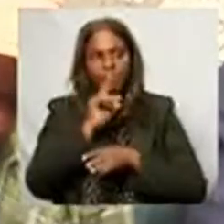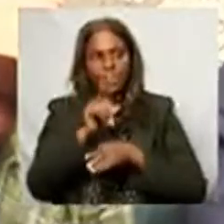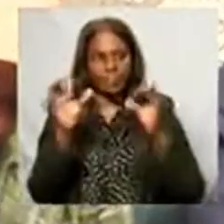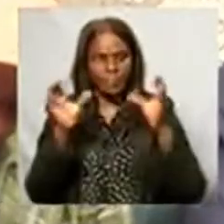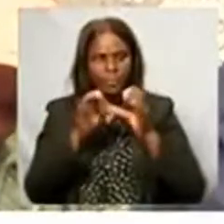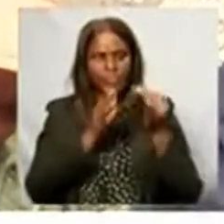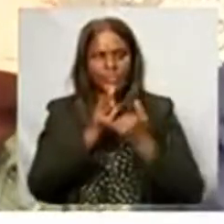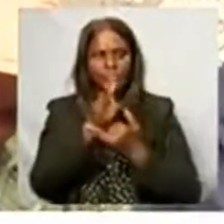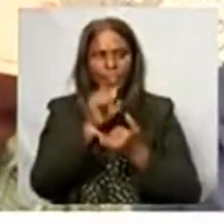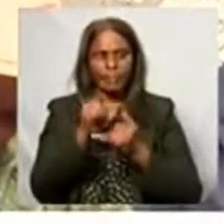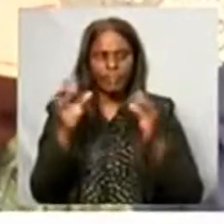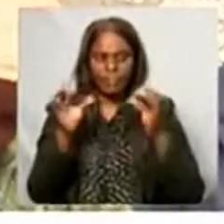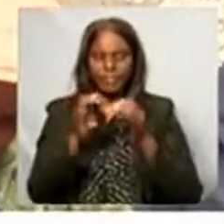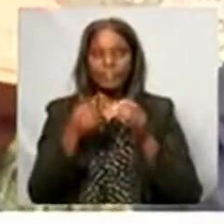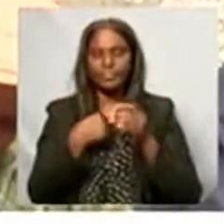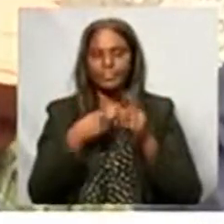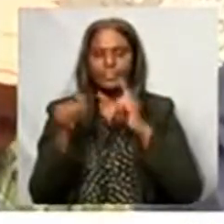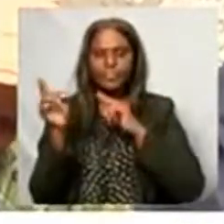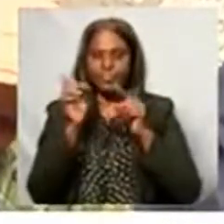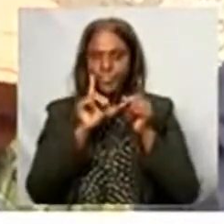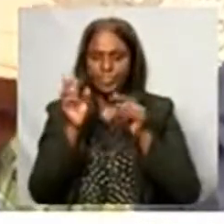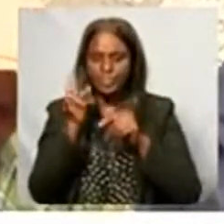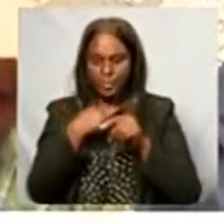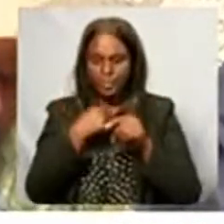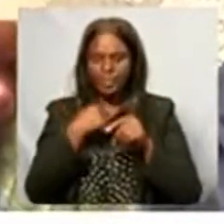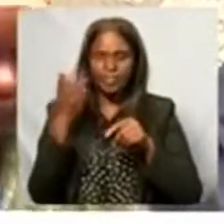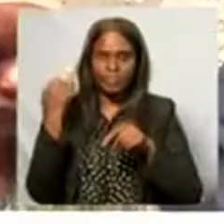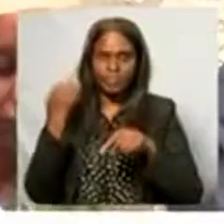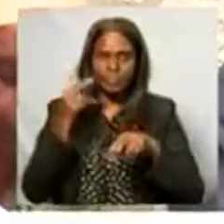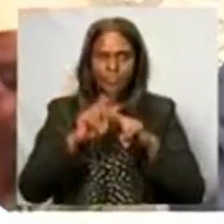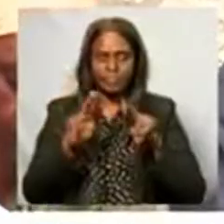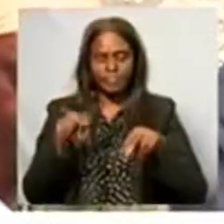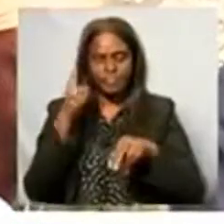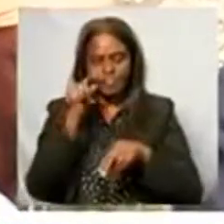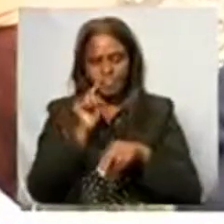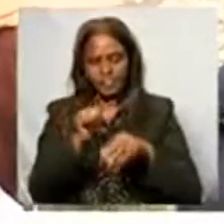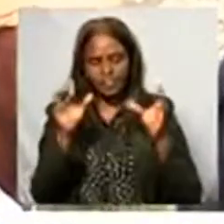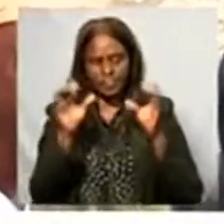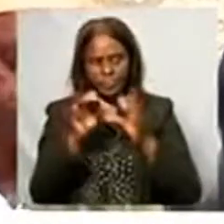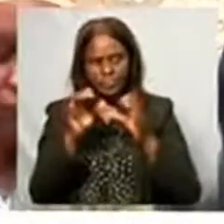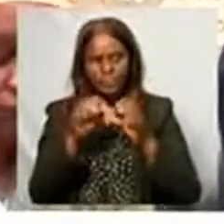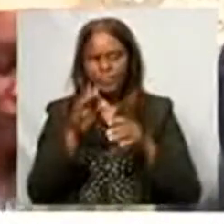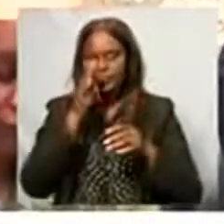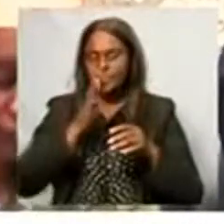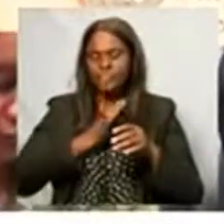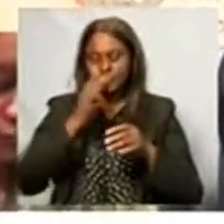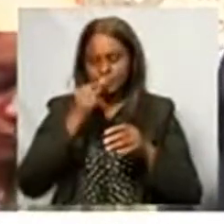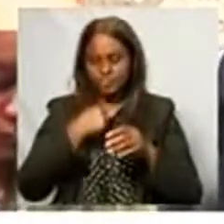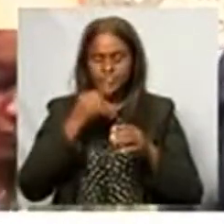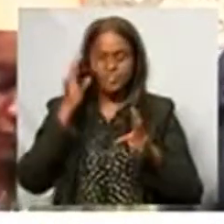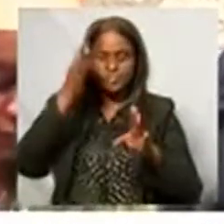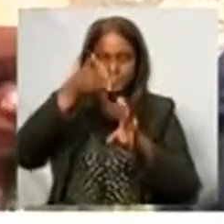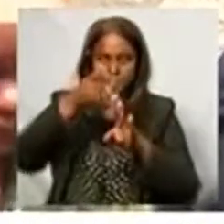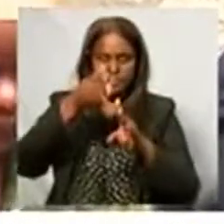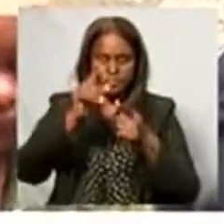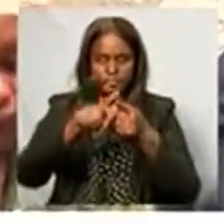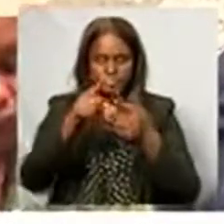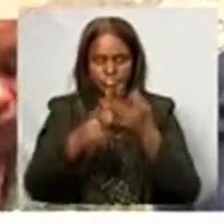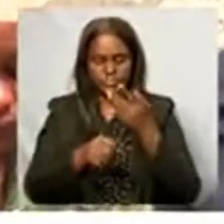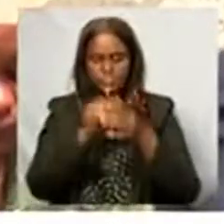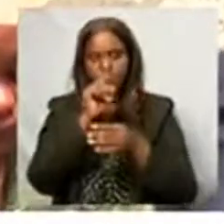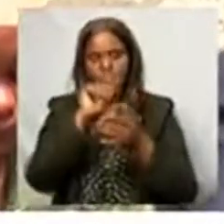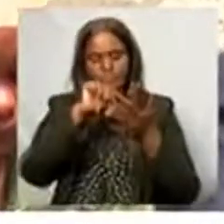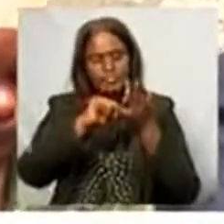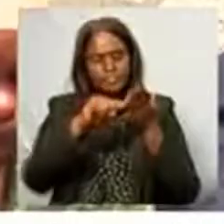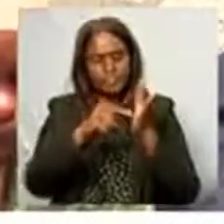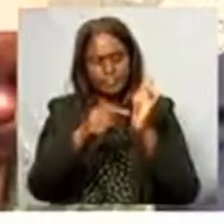that committee, and being the past chairperson for that committee. Madam Speaker, I'll go straight to the salient